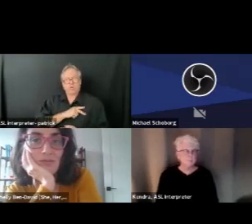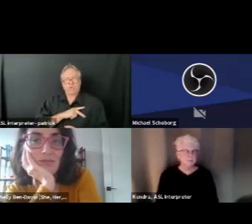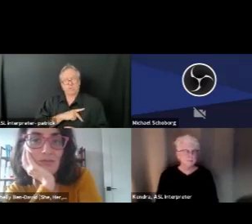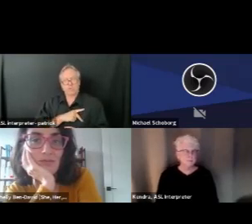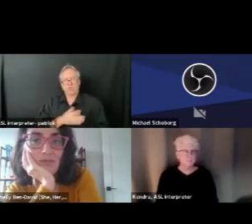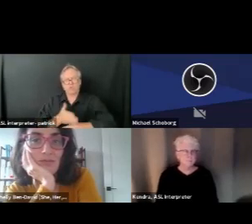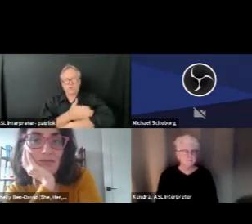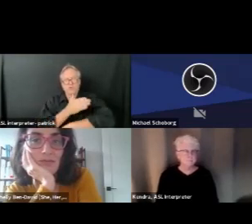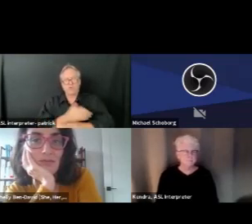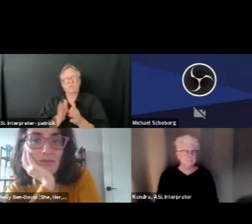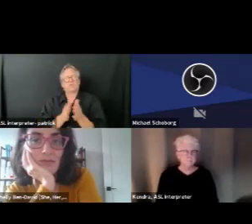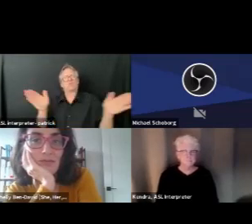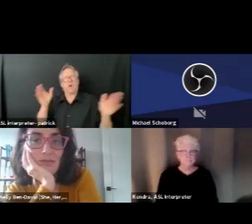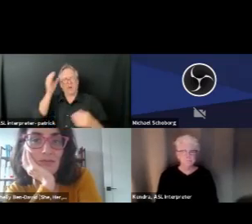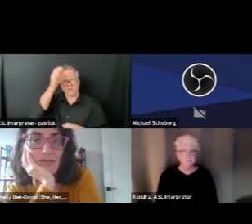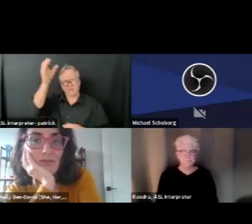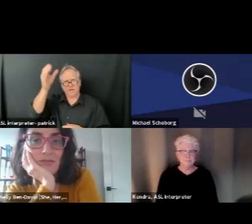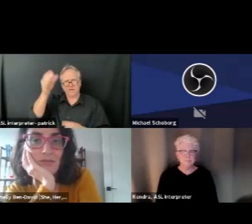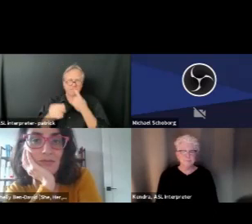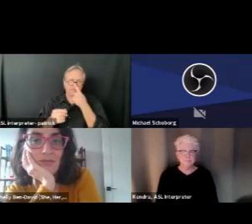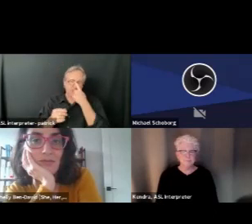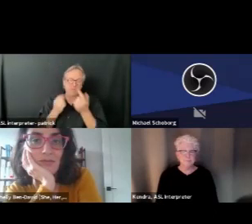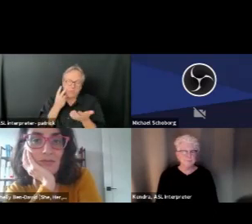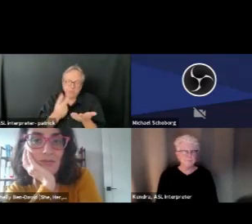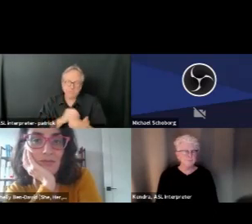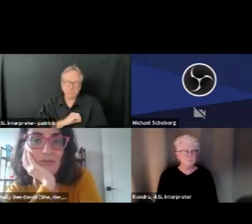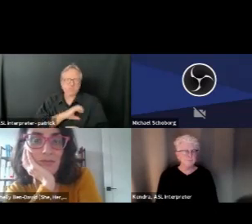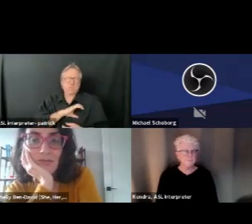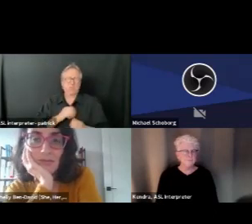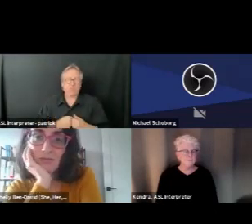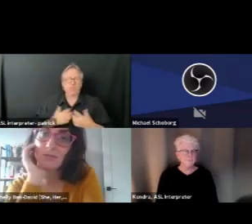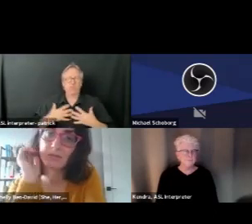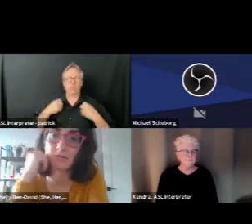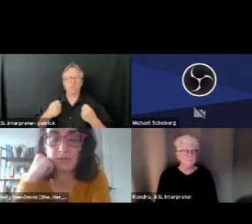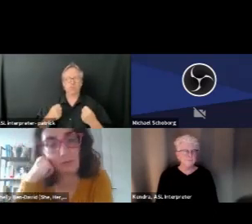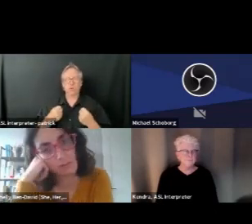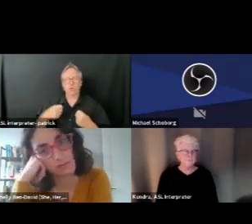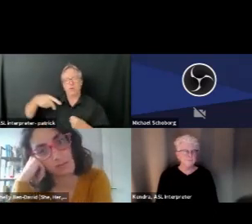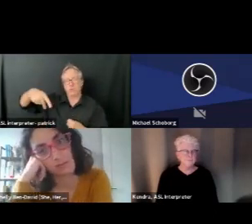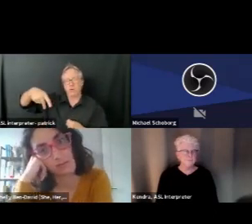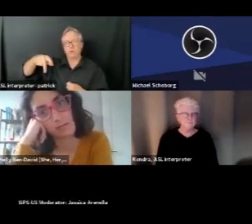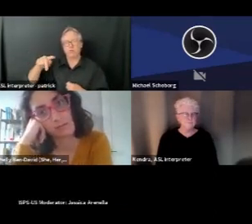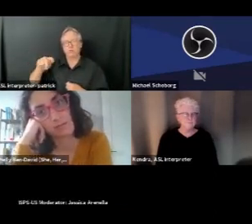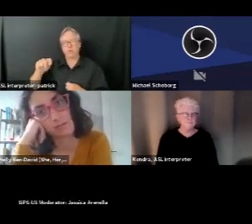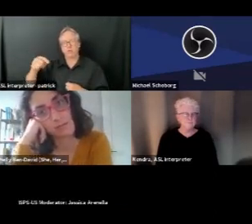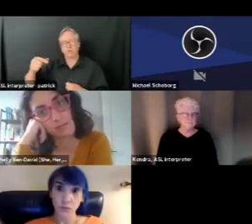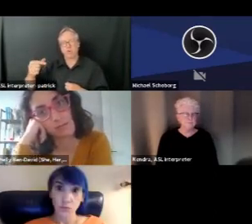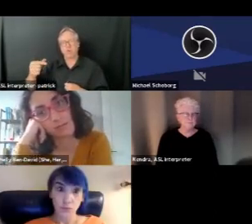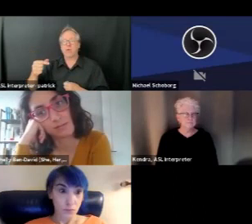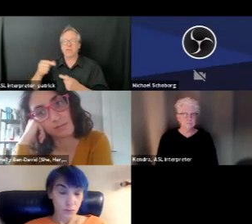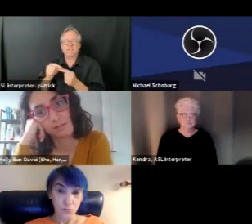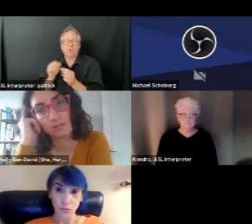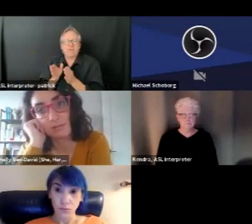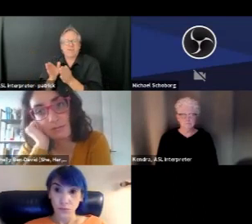that an experience that may include growth-like processes, and post-traumatic growth reflects a more narrow construct and